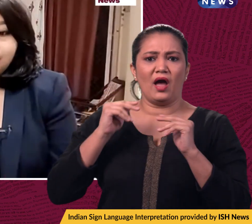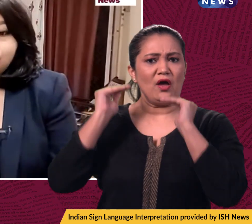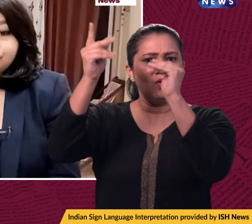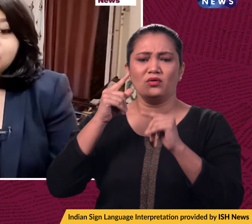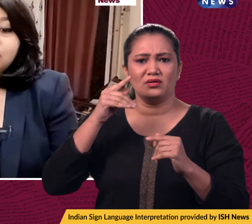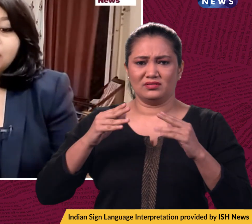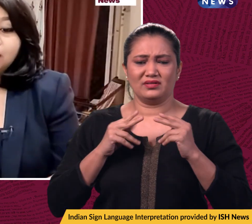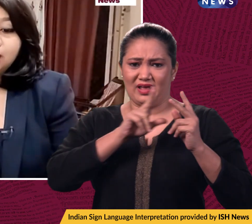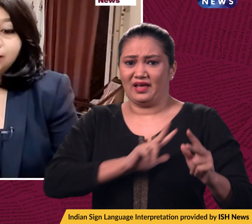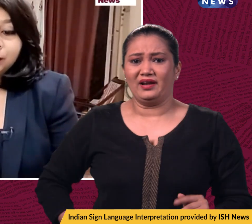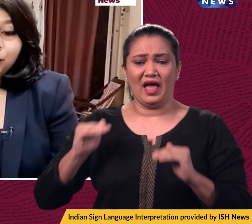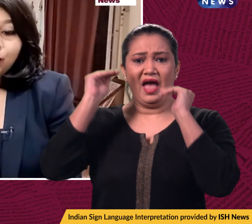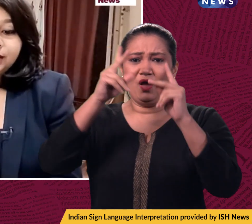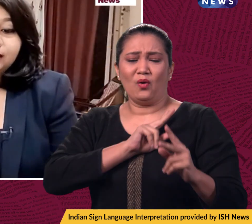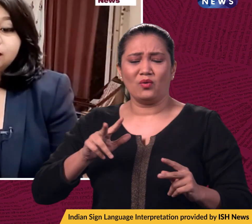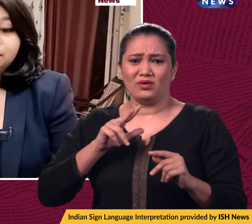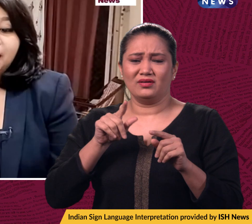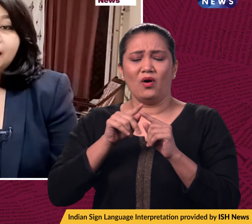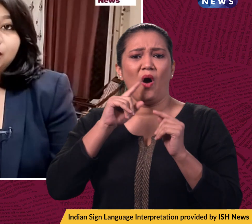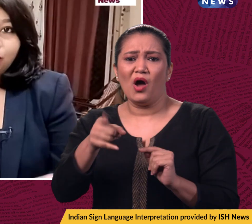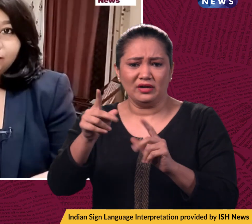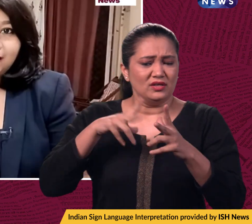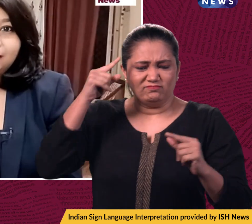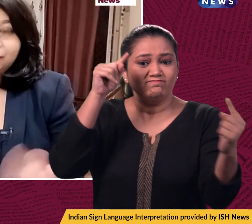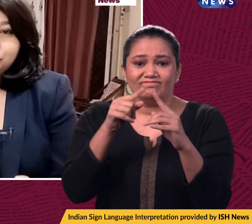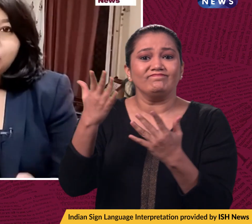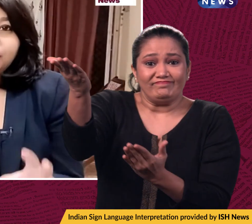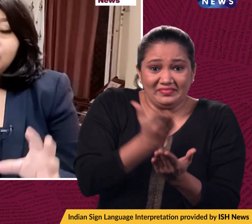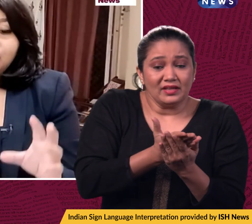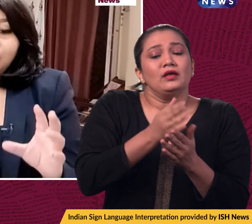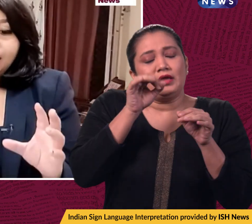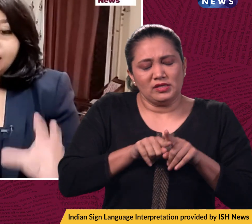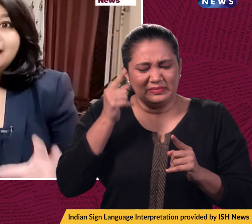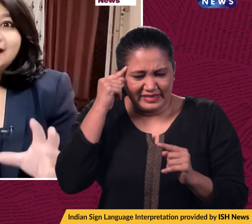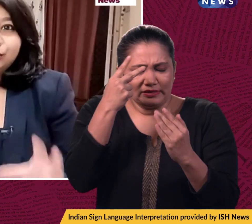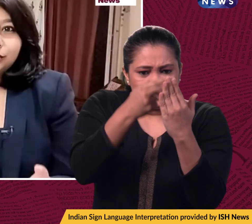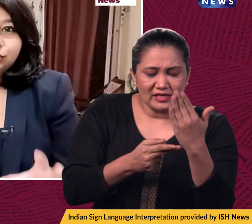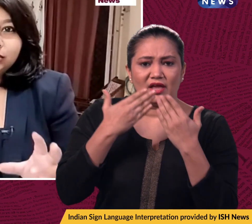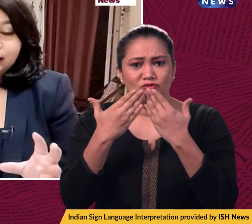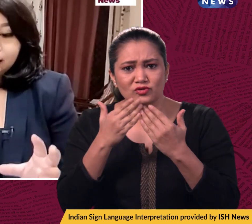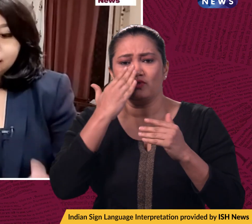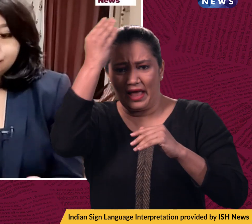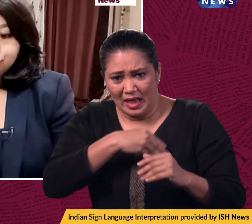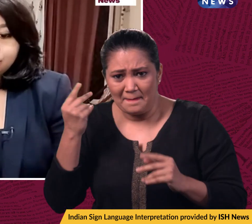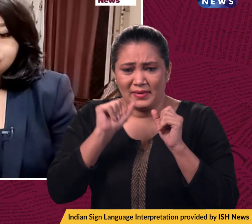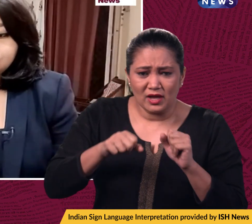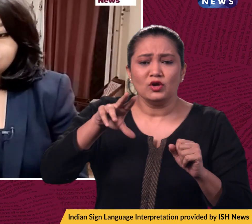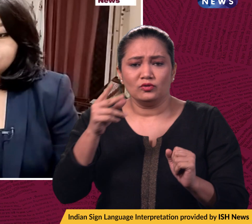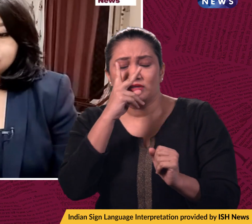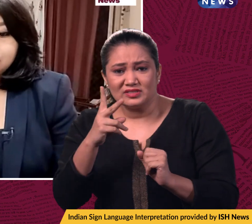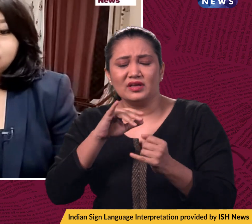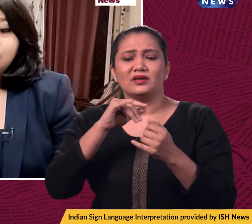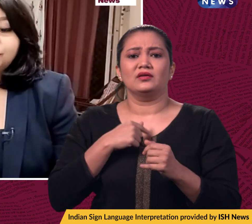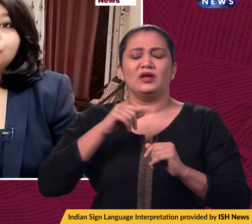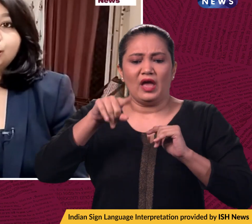challenging the High Court upholding the ban on wearing of hijab in educational institutions in the